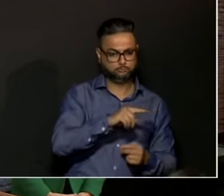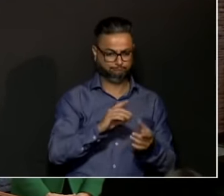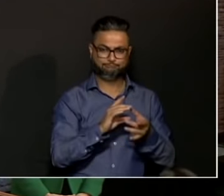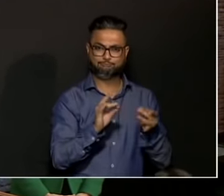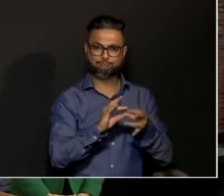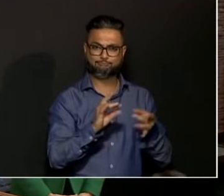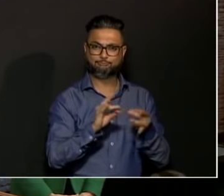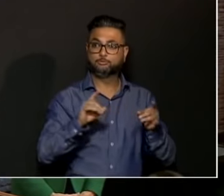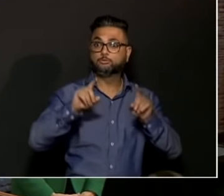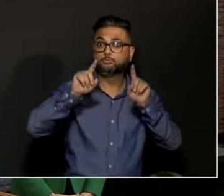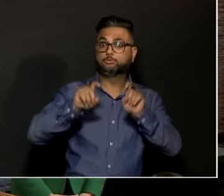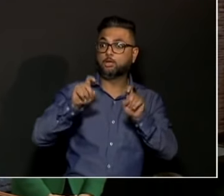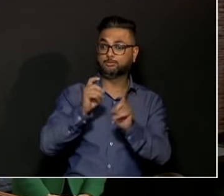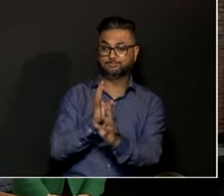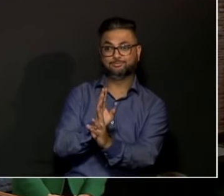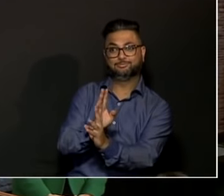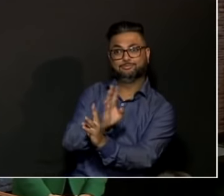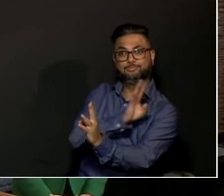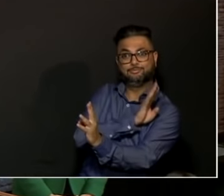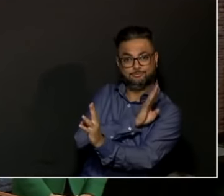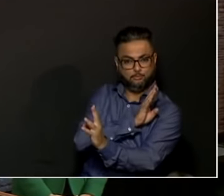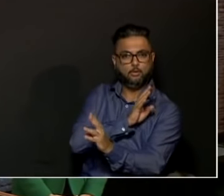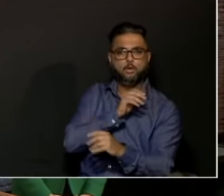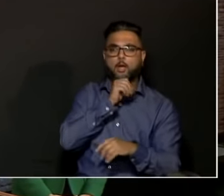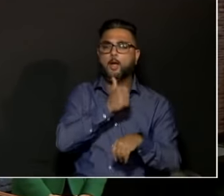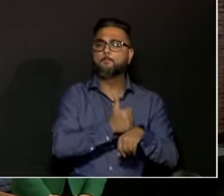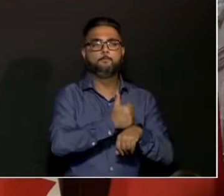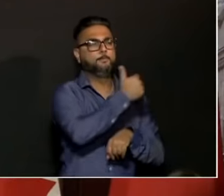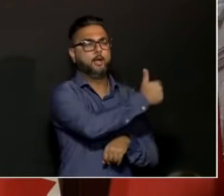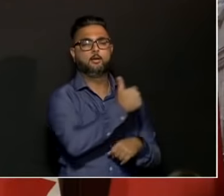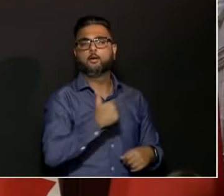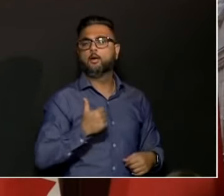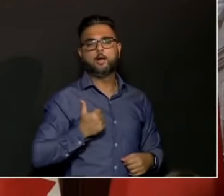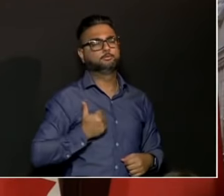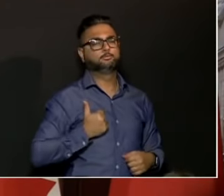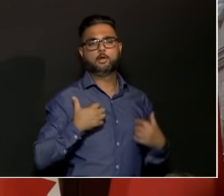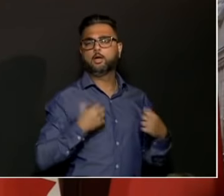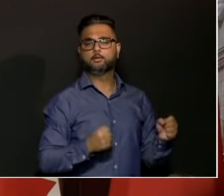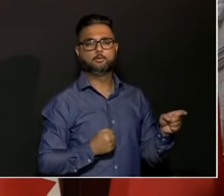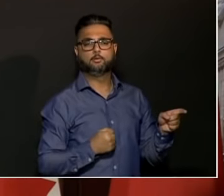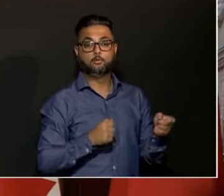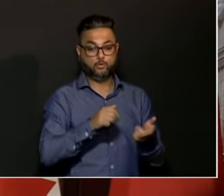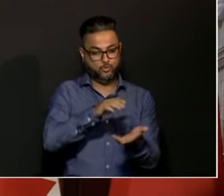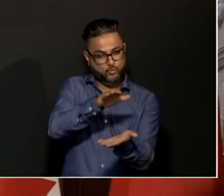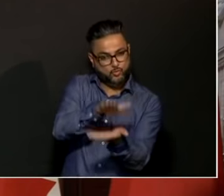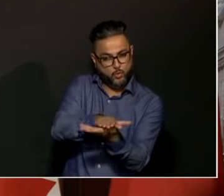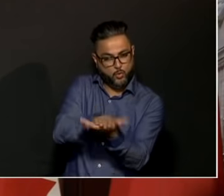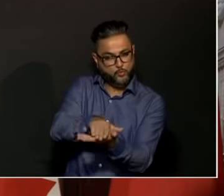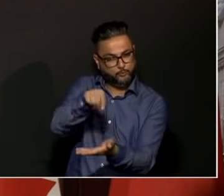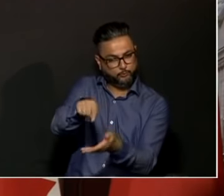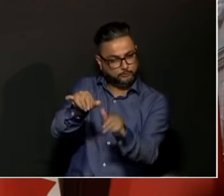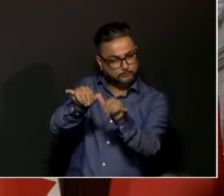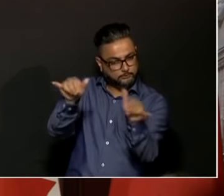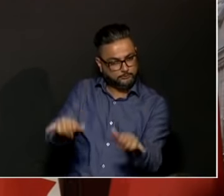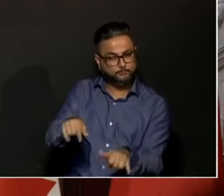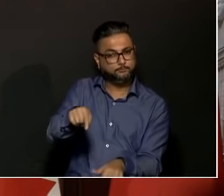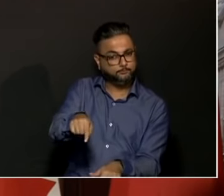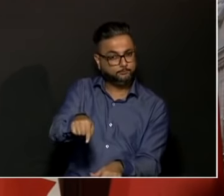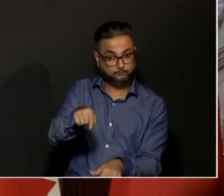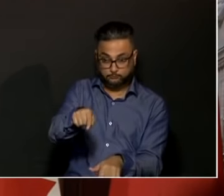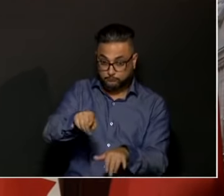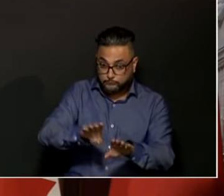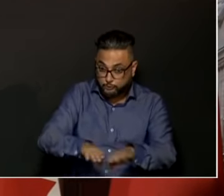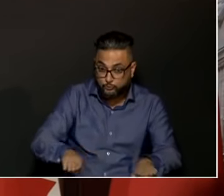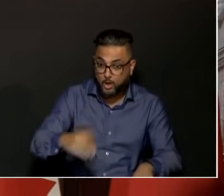because Ontario has a policy in place that says that kids can't go to school if they have a runny nose. Now, I know your education